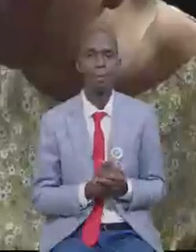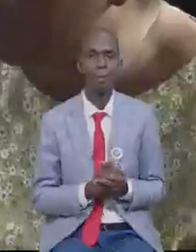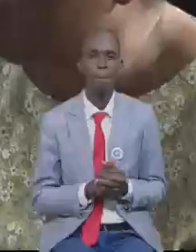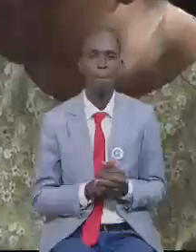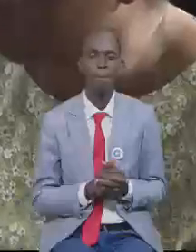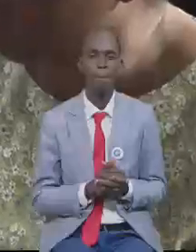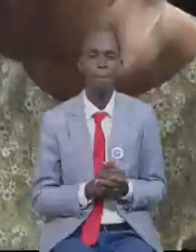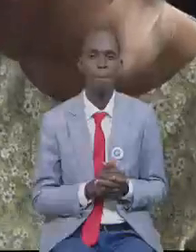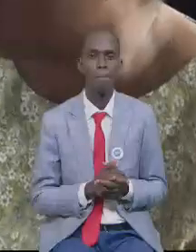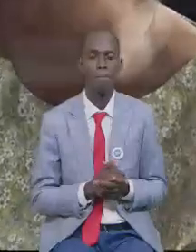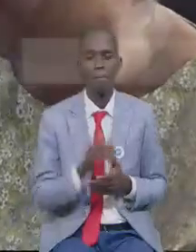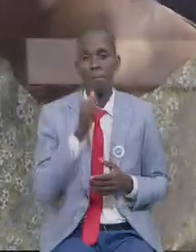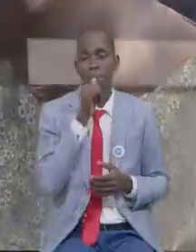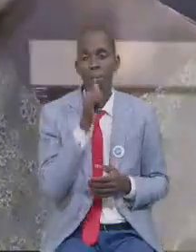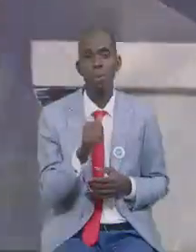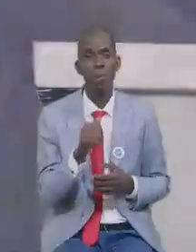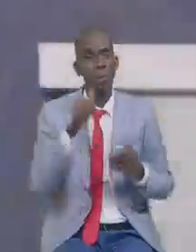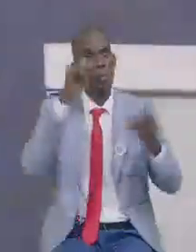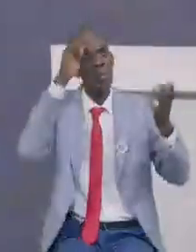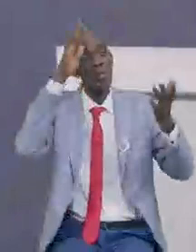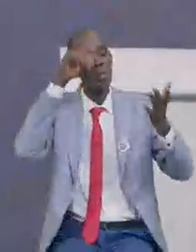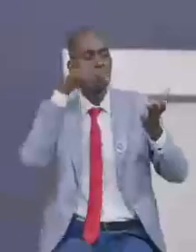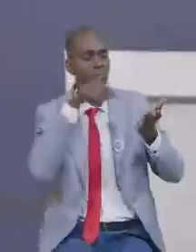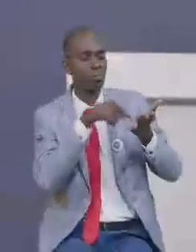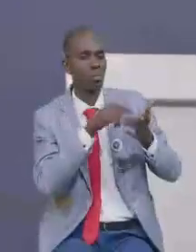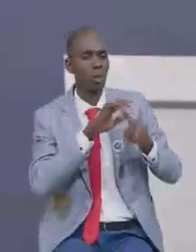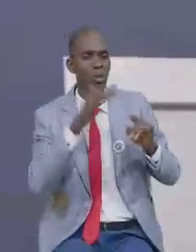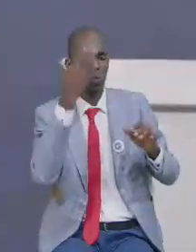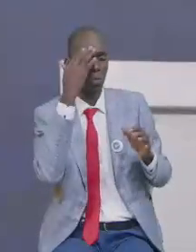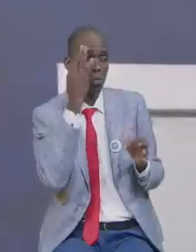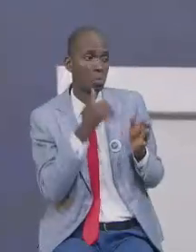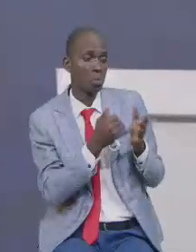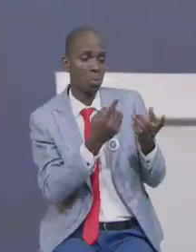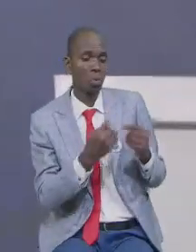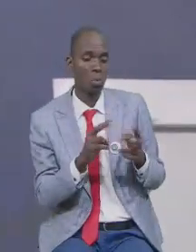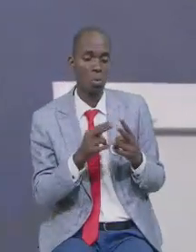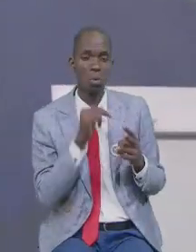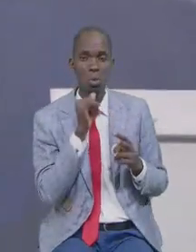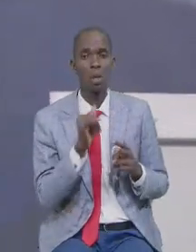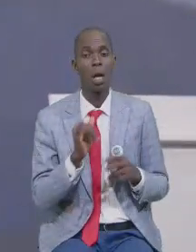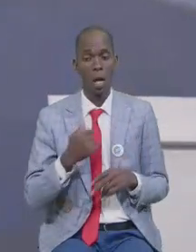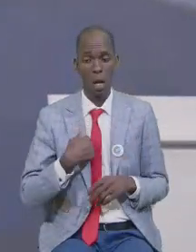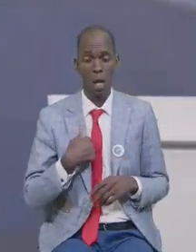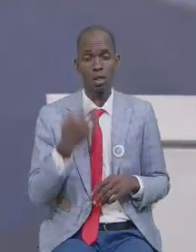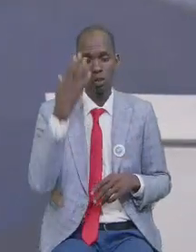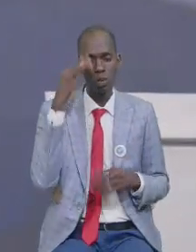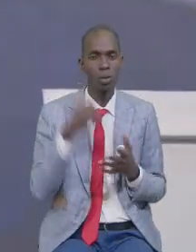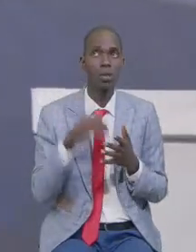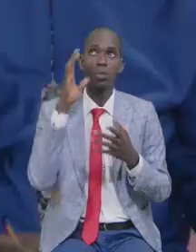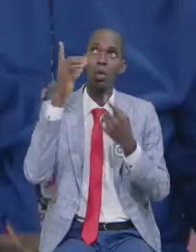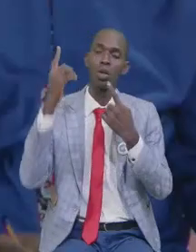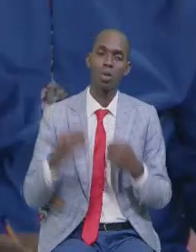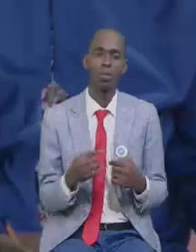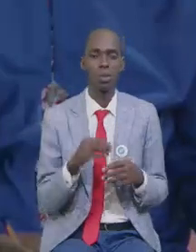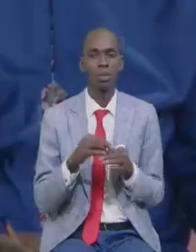I'm expecting this, but I don't know whether it will come or not. I know it will come.